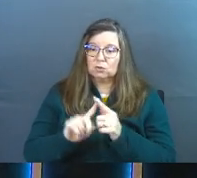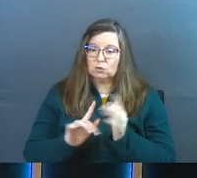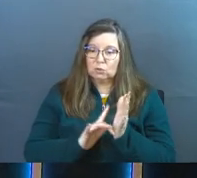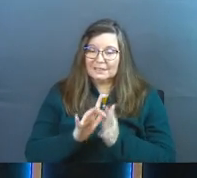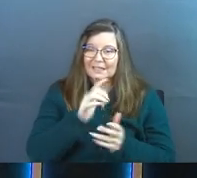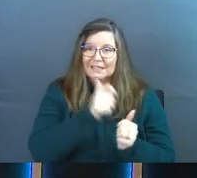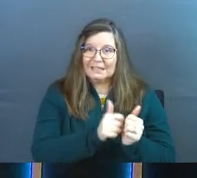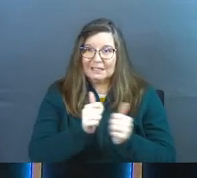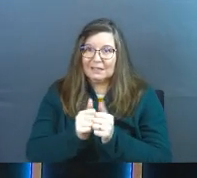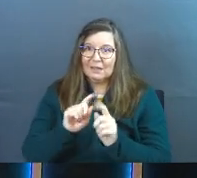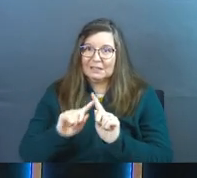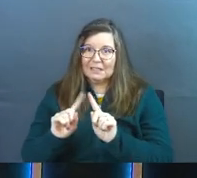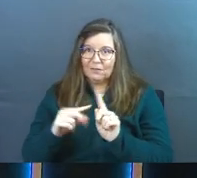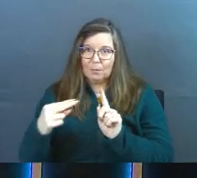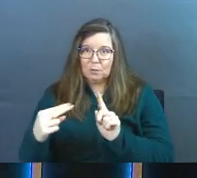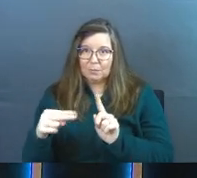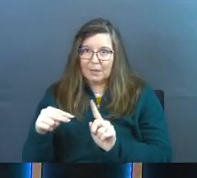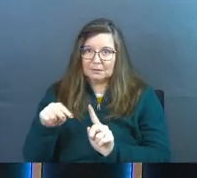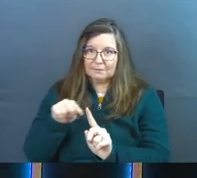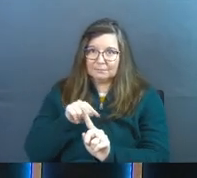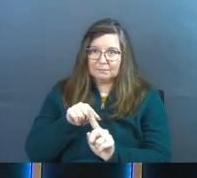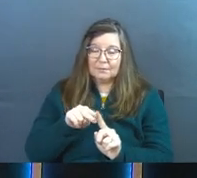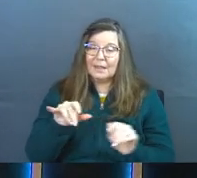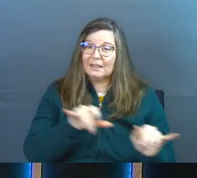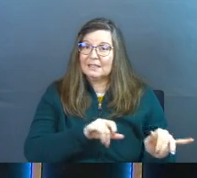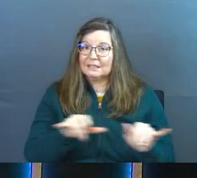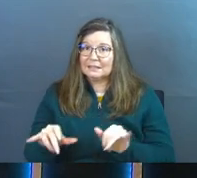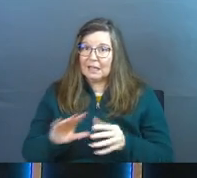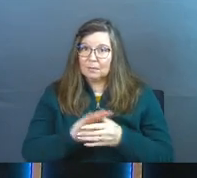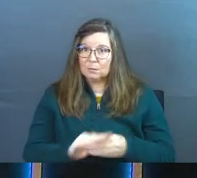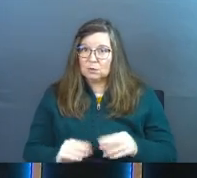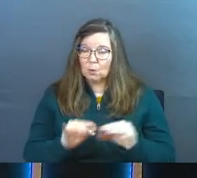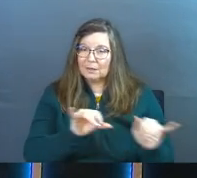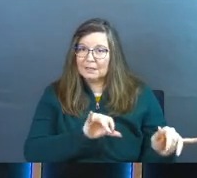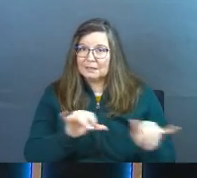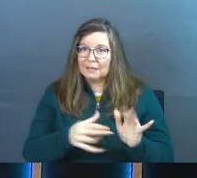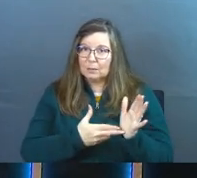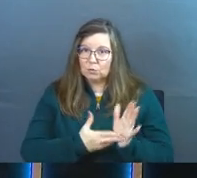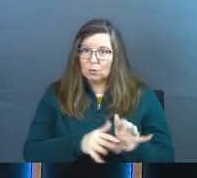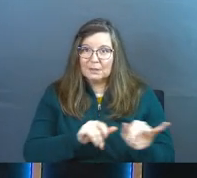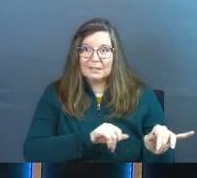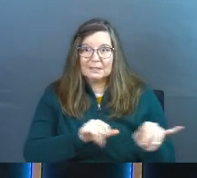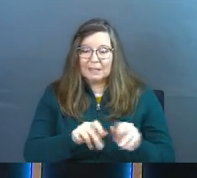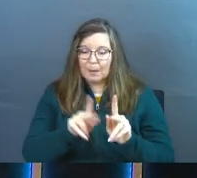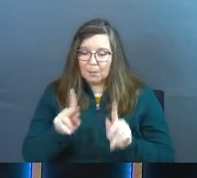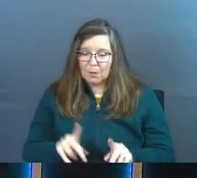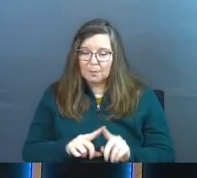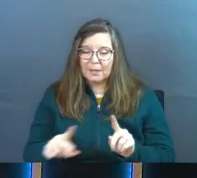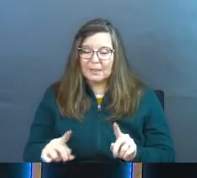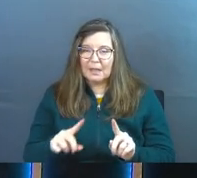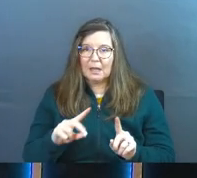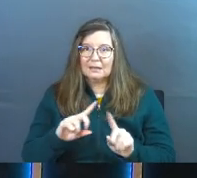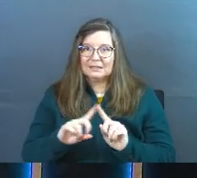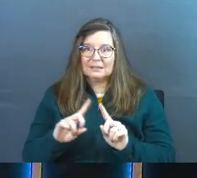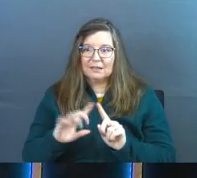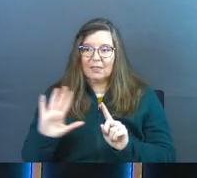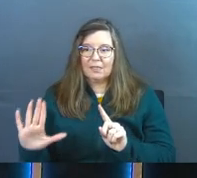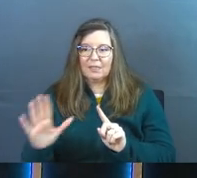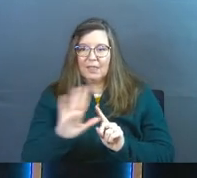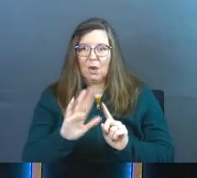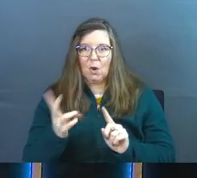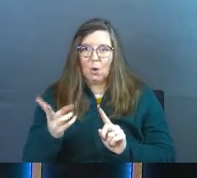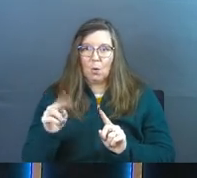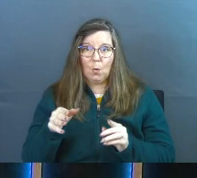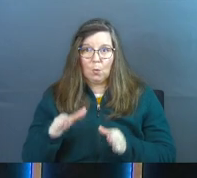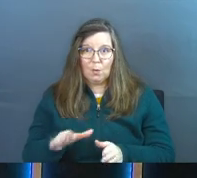of them wrote from a slightly different perspective. The same story, the same truth, the same person, but they came at it from their